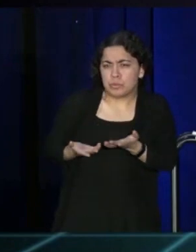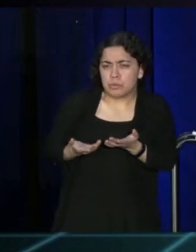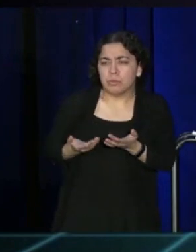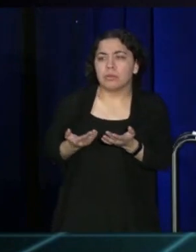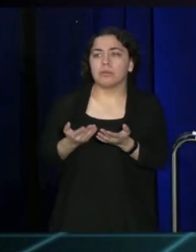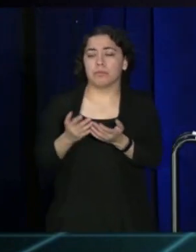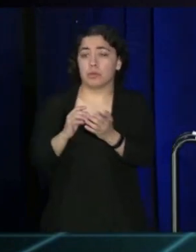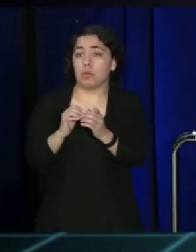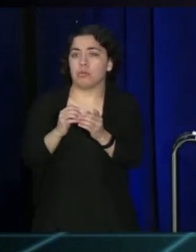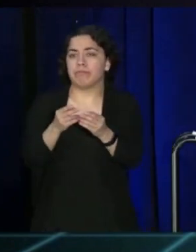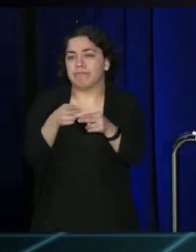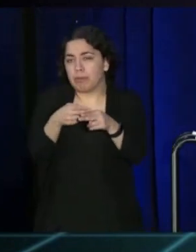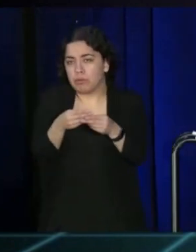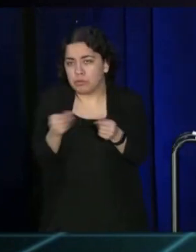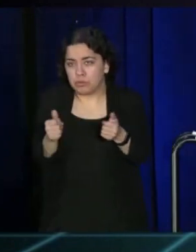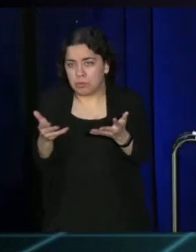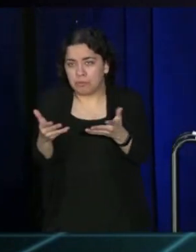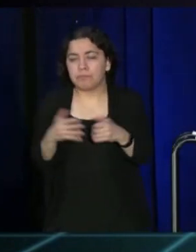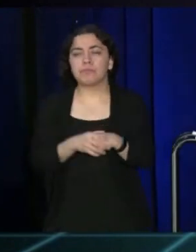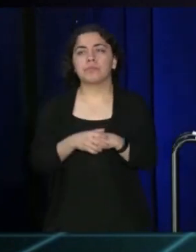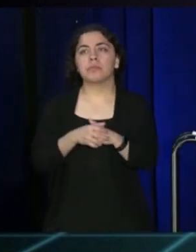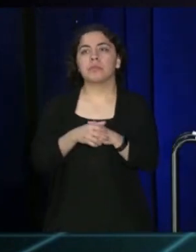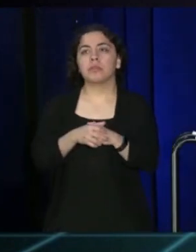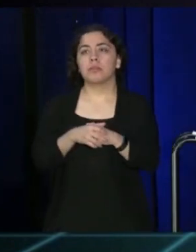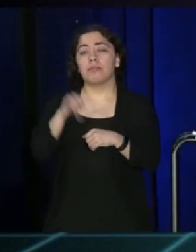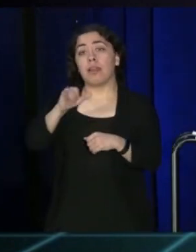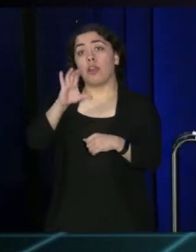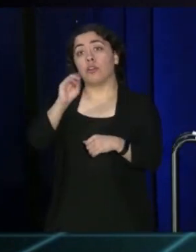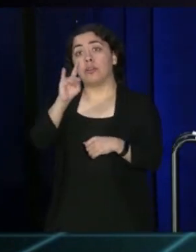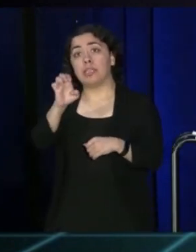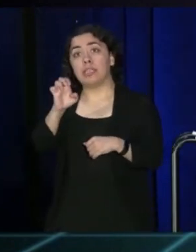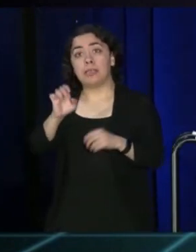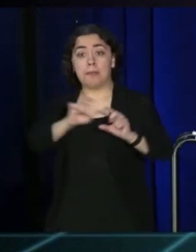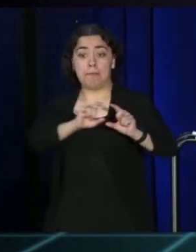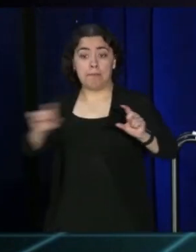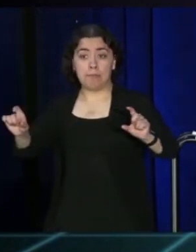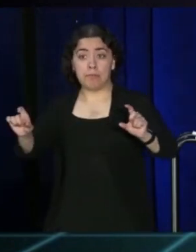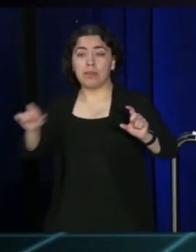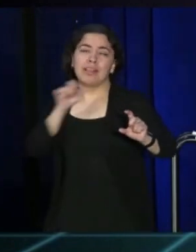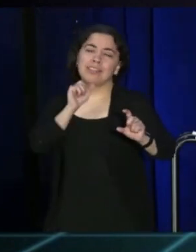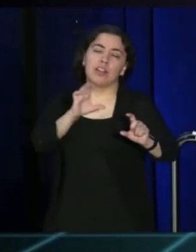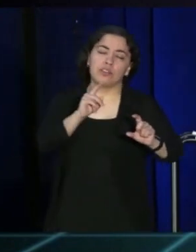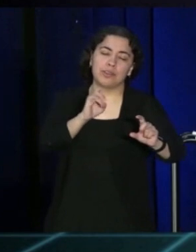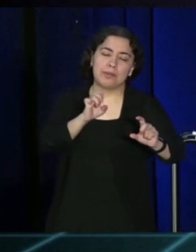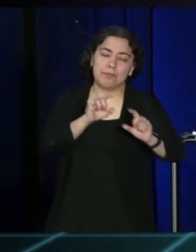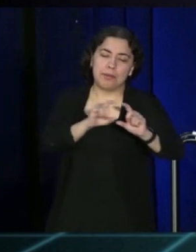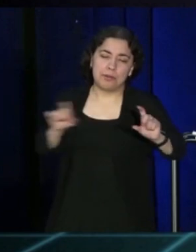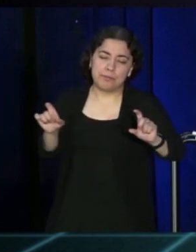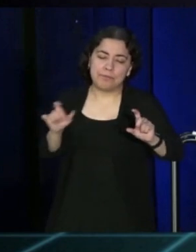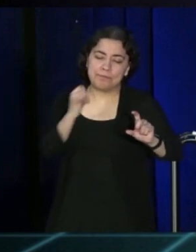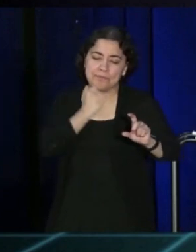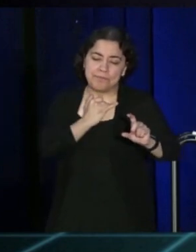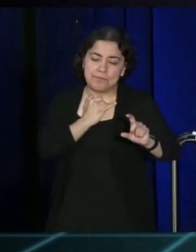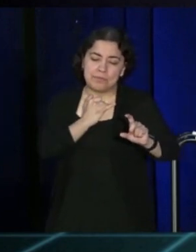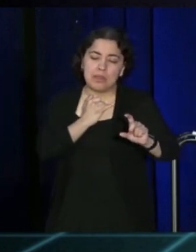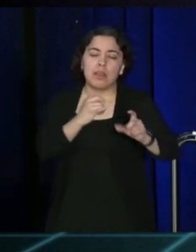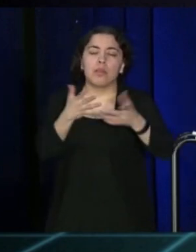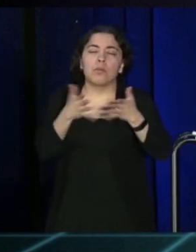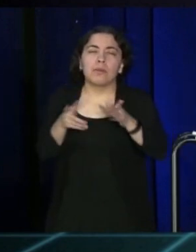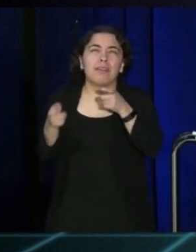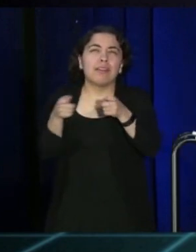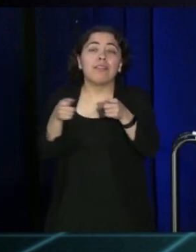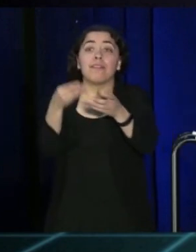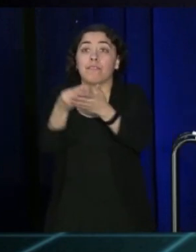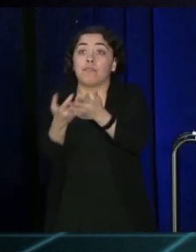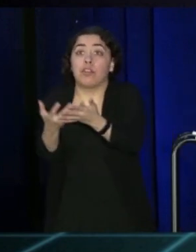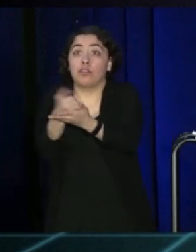band-aid this. The way that they implement that cookie banner, it's not a cookie banner, sorry, the way they handle that fundraising